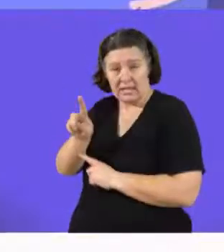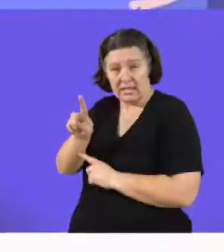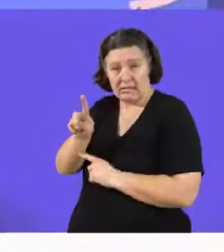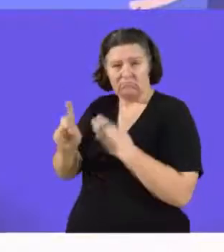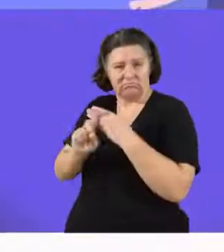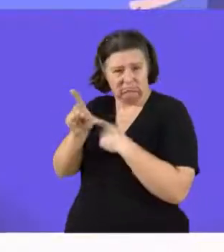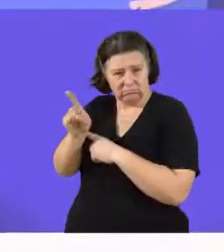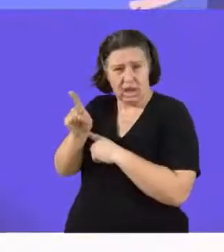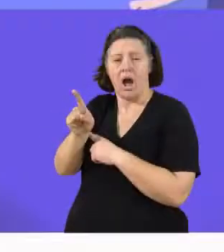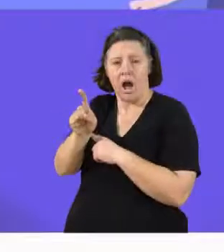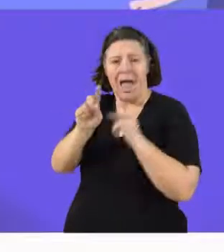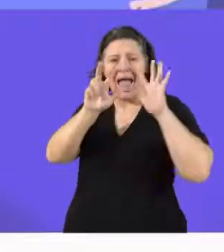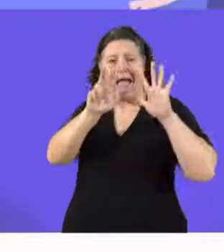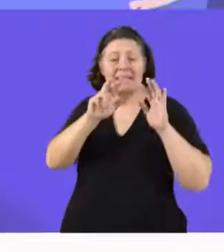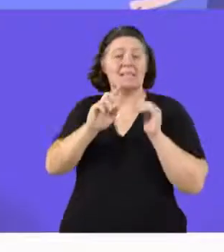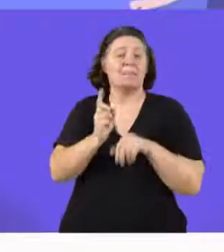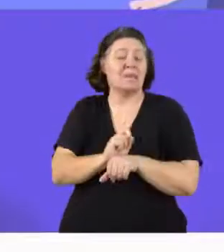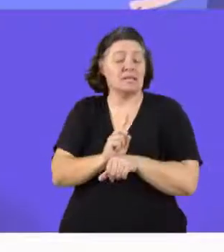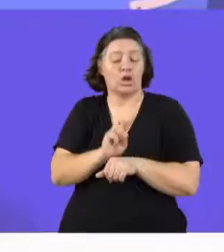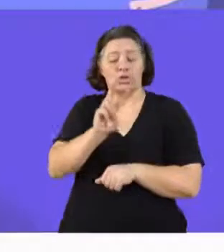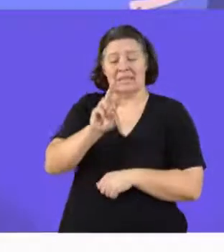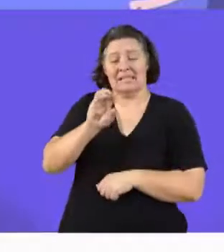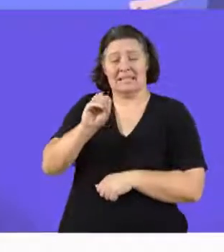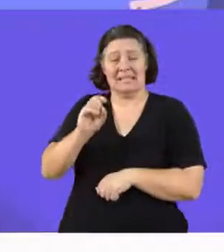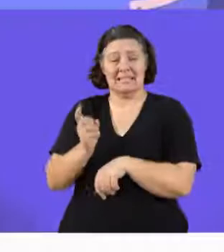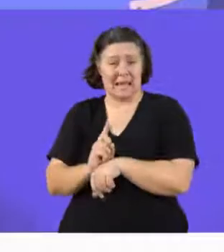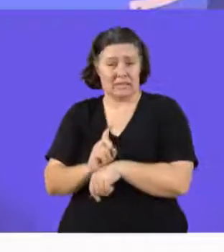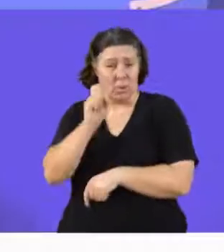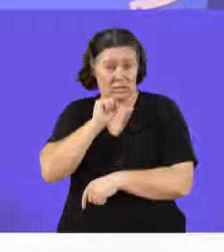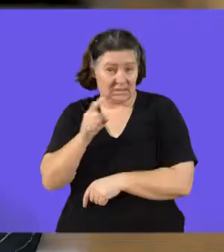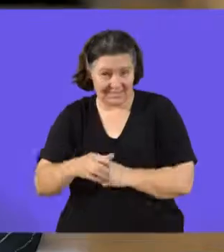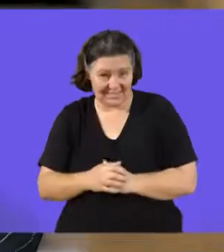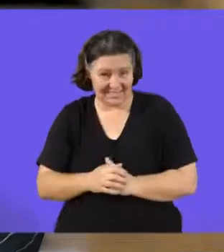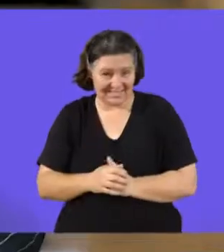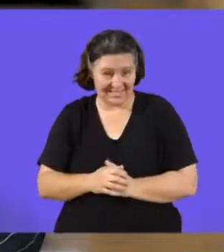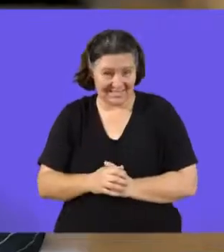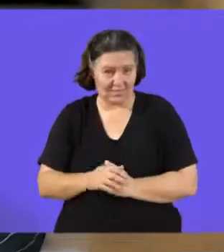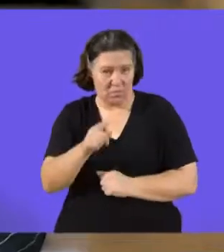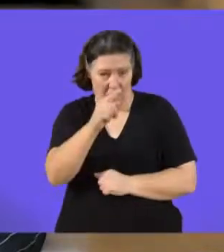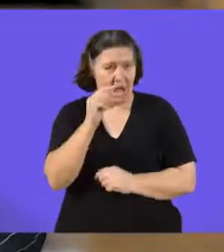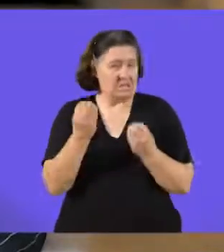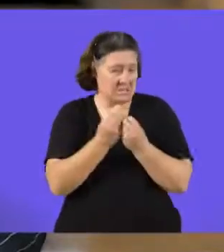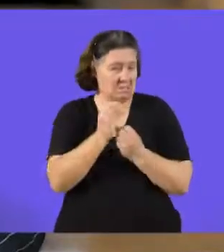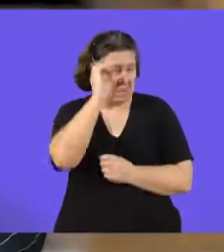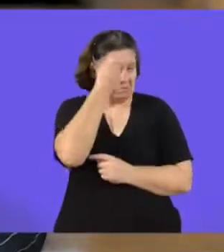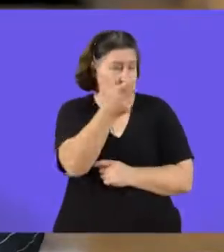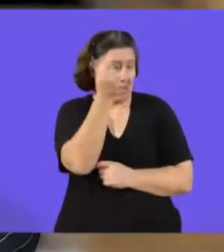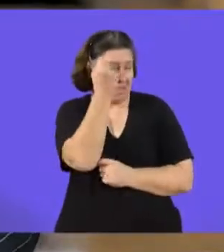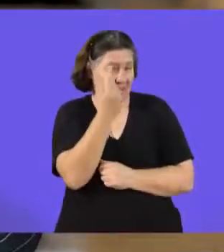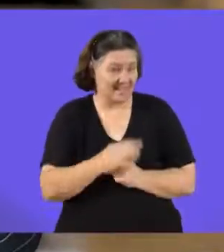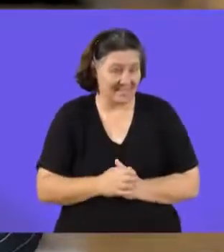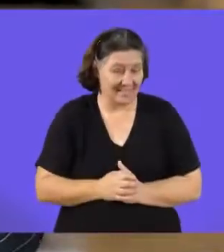window, that sun is actually 8 minutes and 20 seconds old. Now, that is really something interesting to think